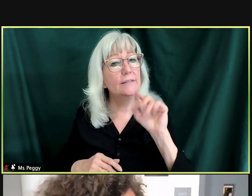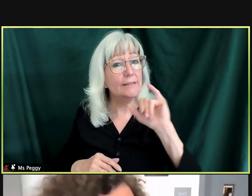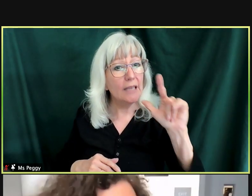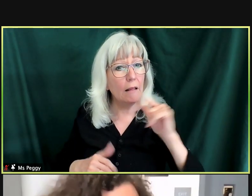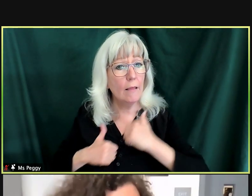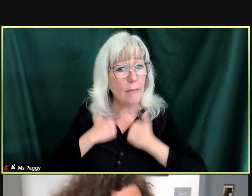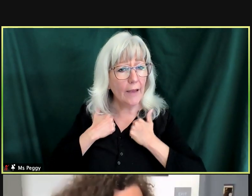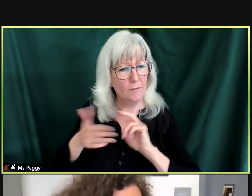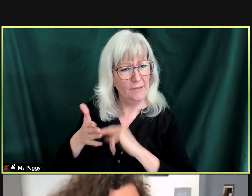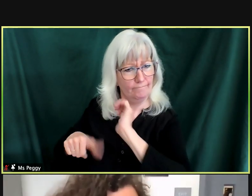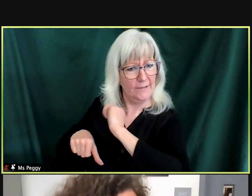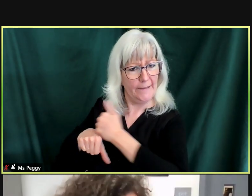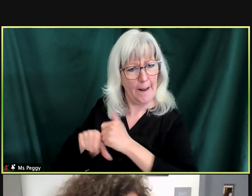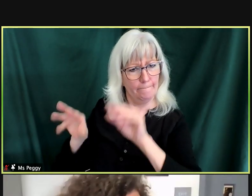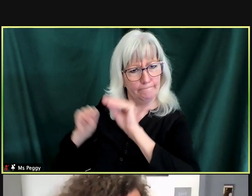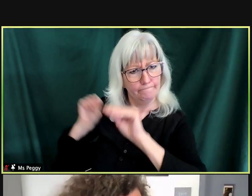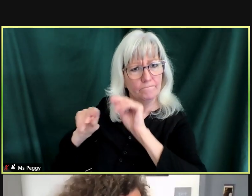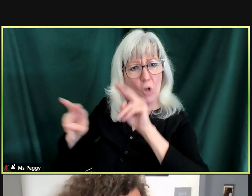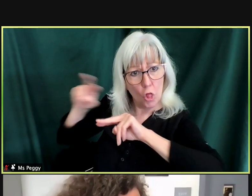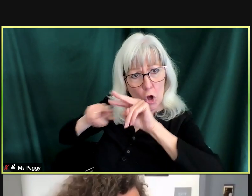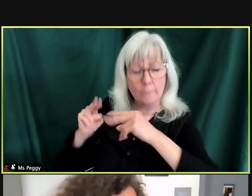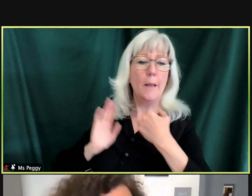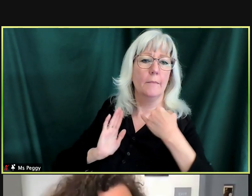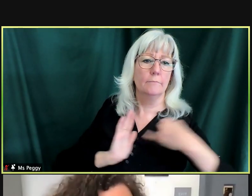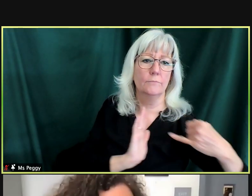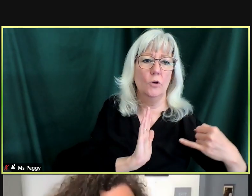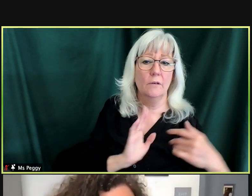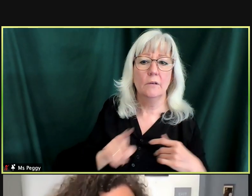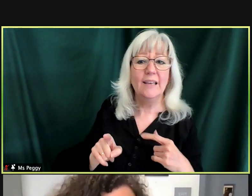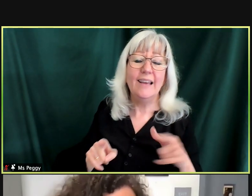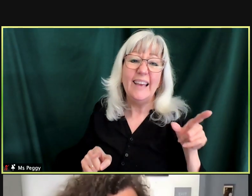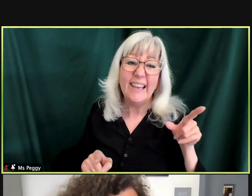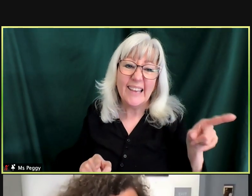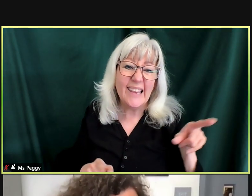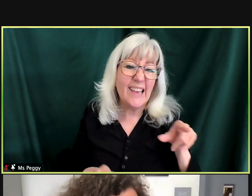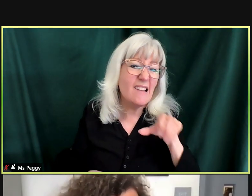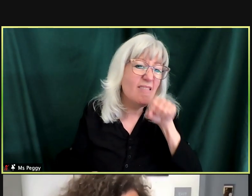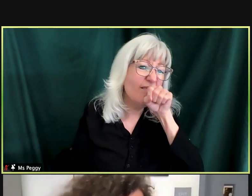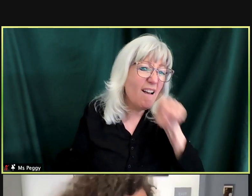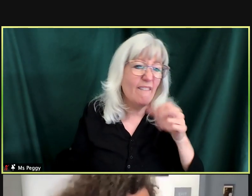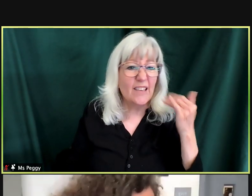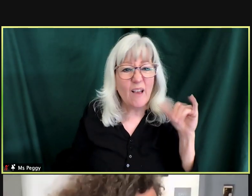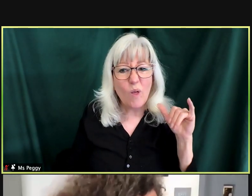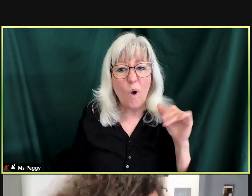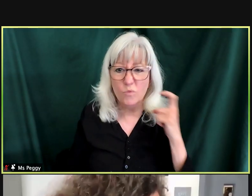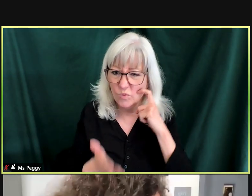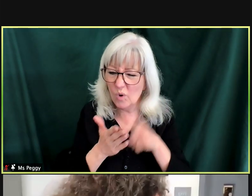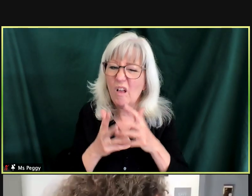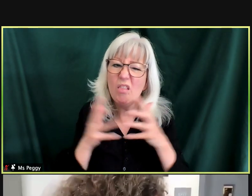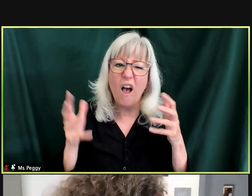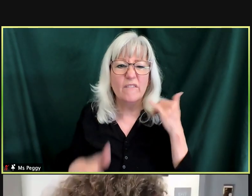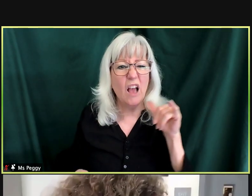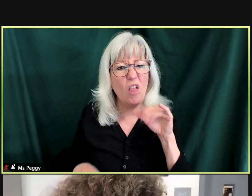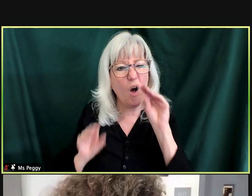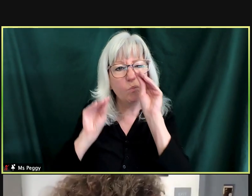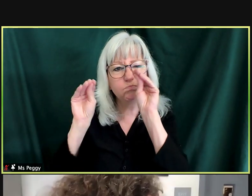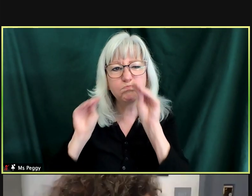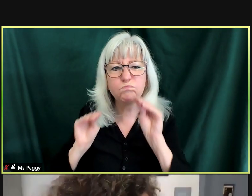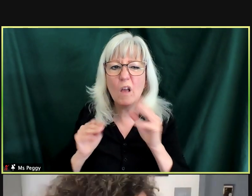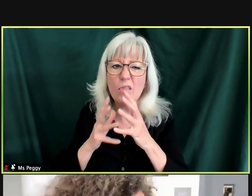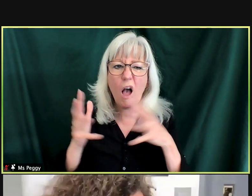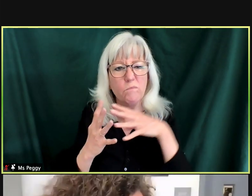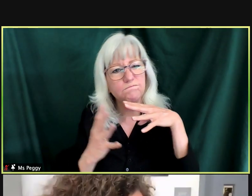he has certain colors. He loves yellow. The paintings are really saturated in yellow. And